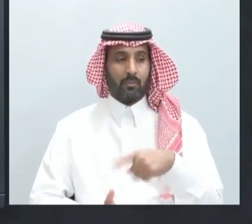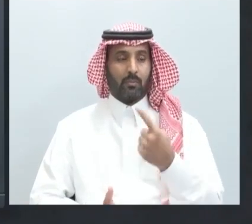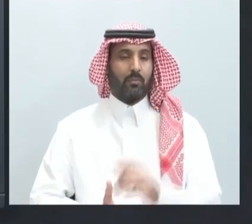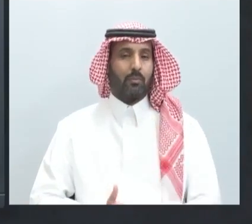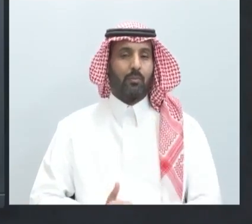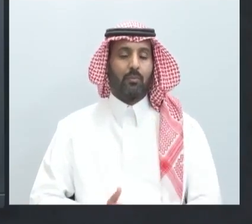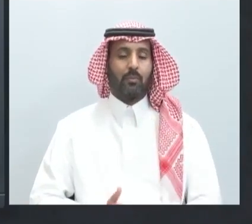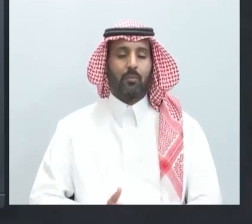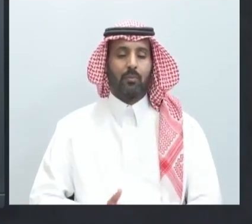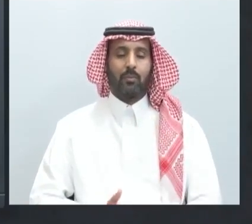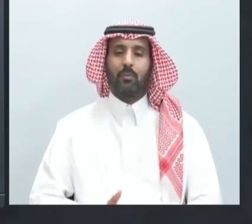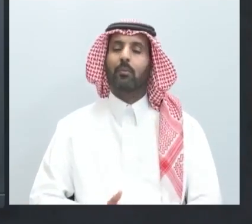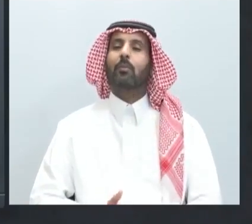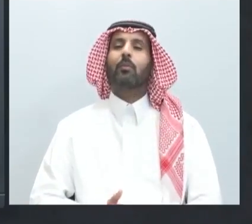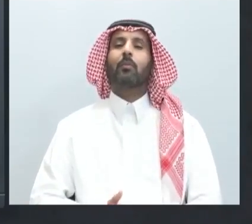number one?